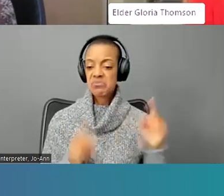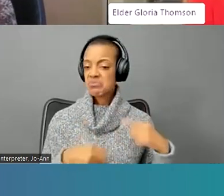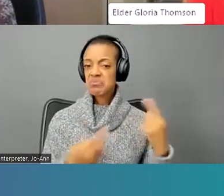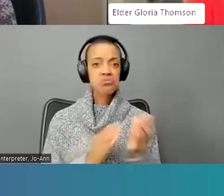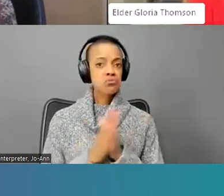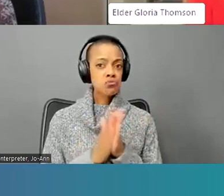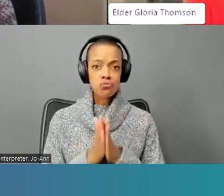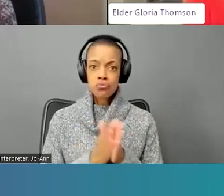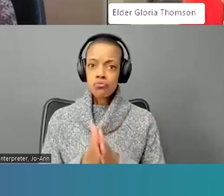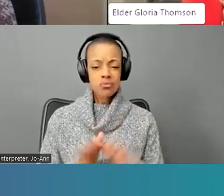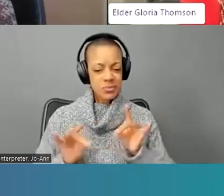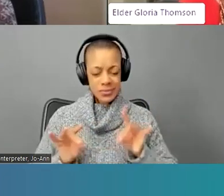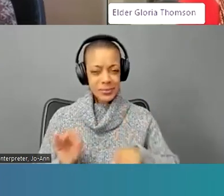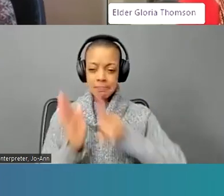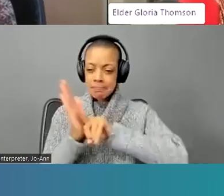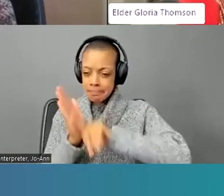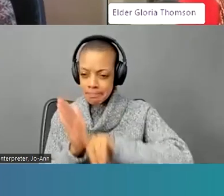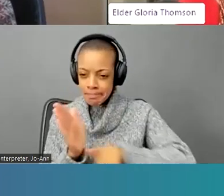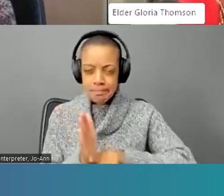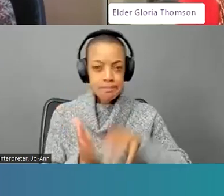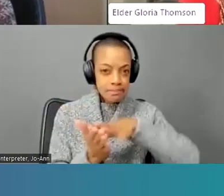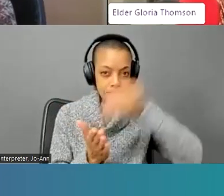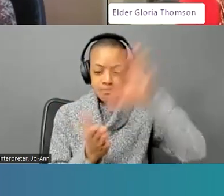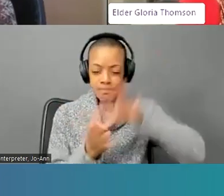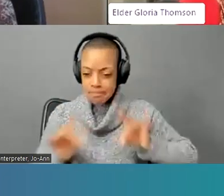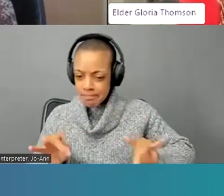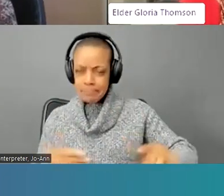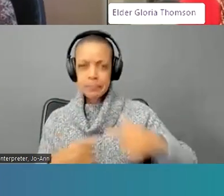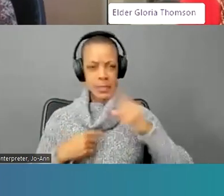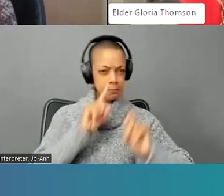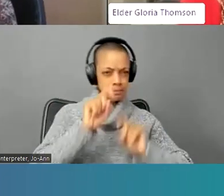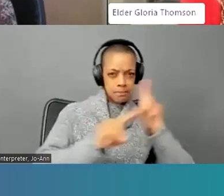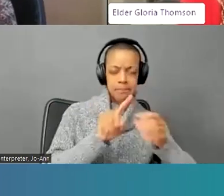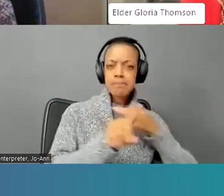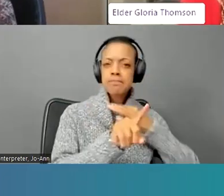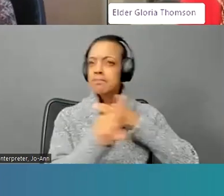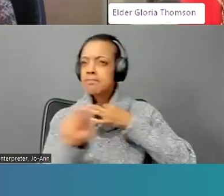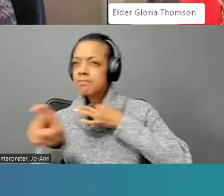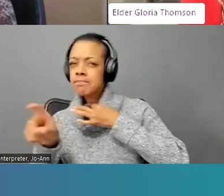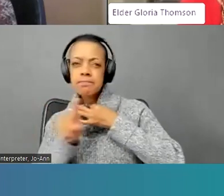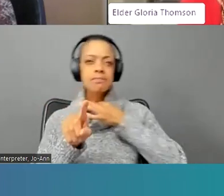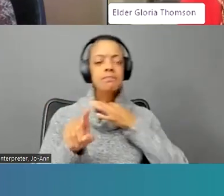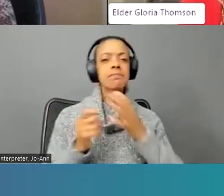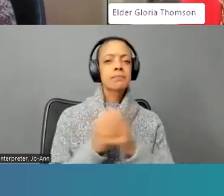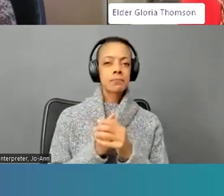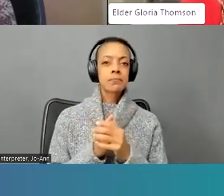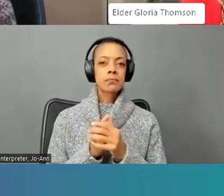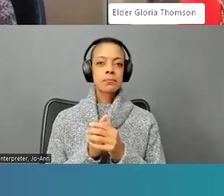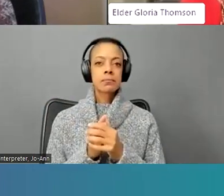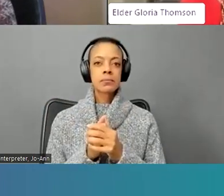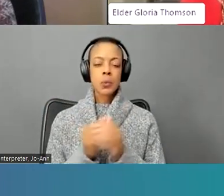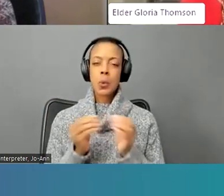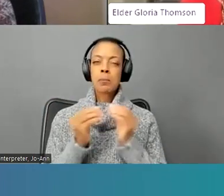for more information and asked questions and trying to understand fully,